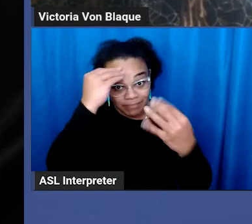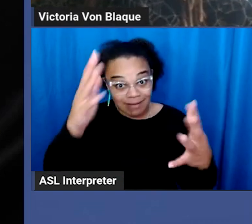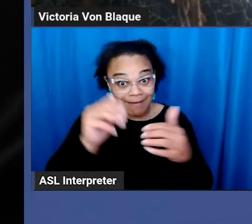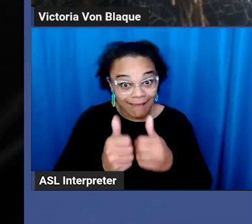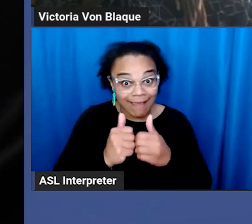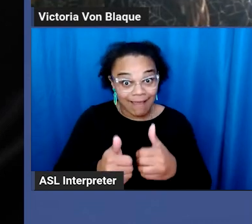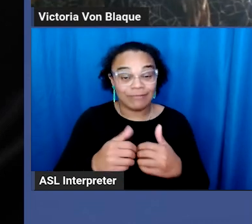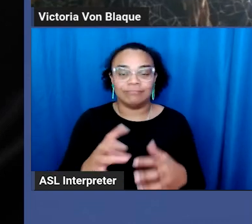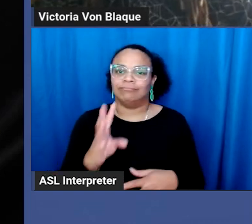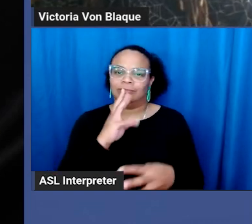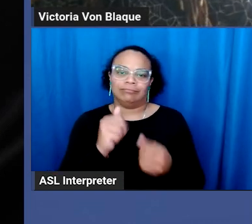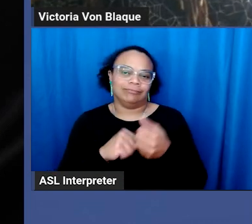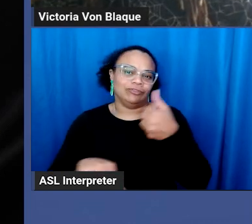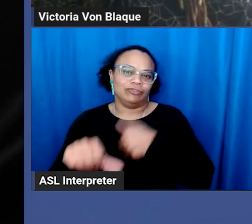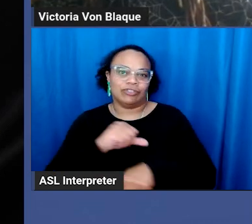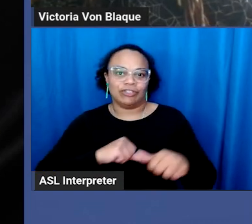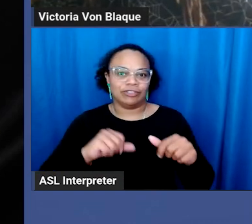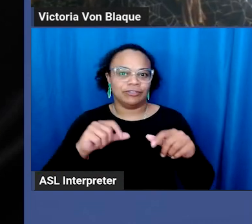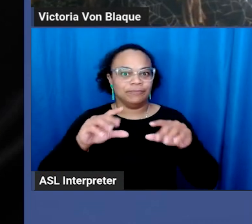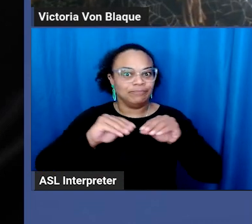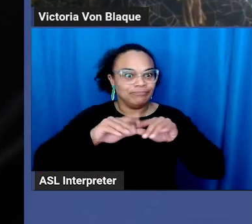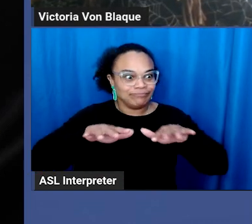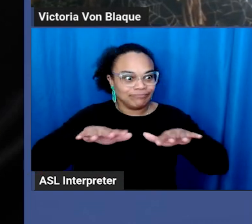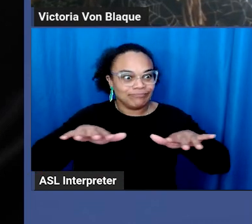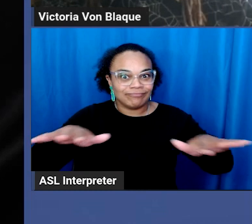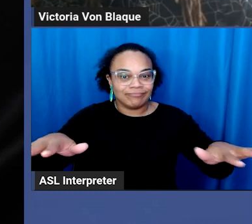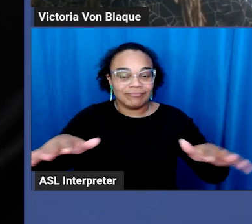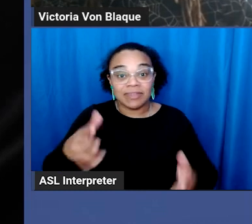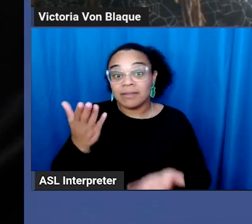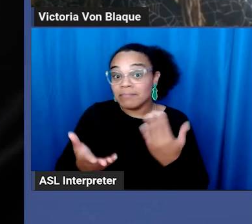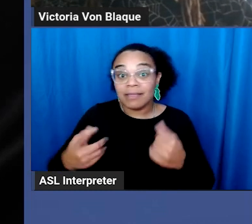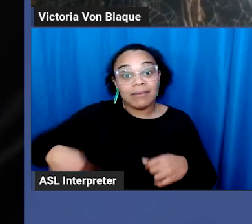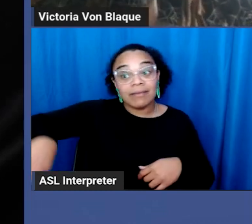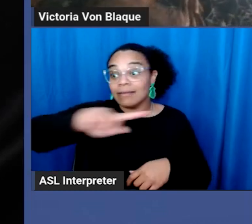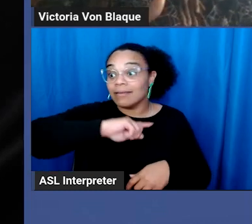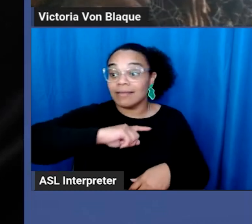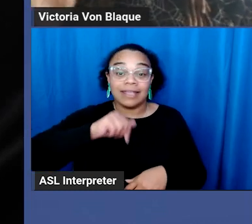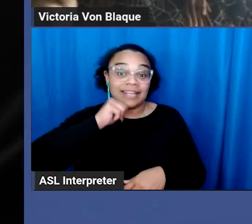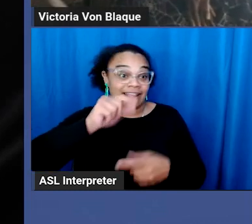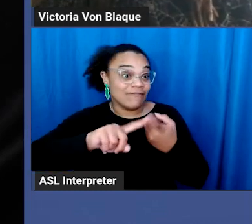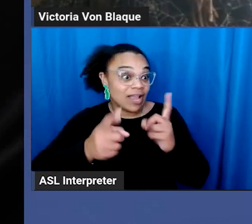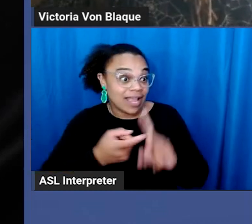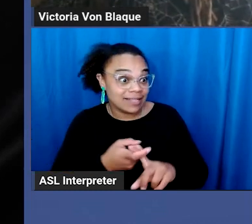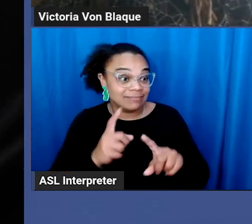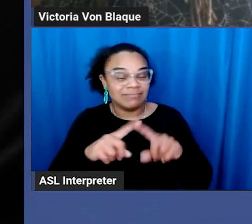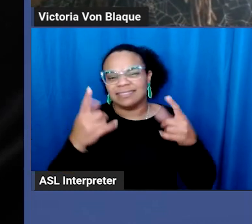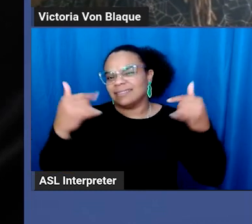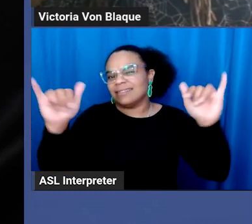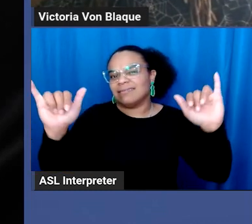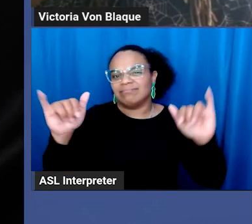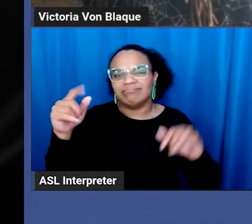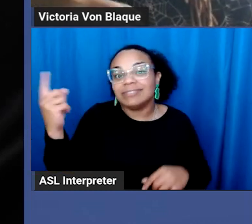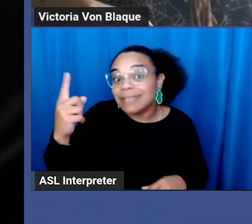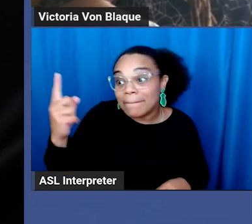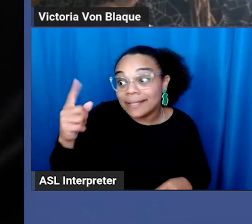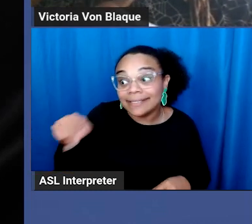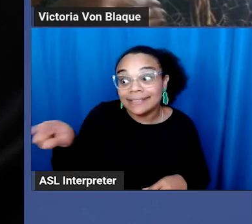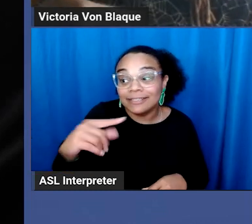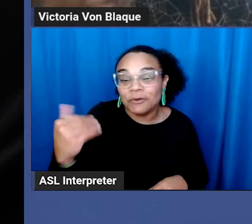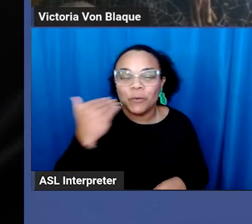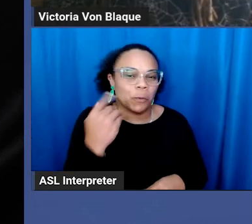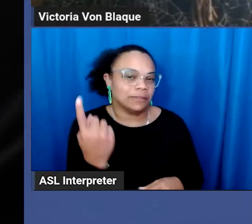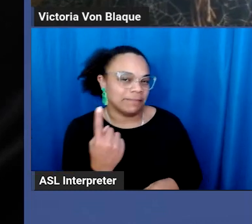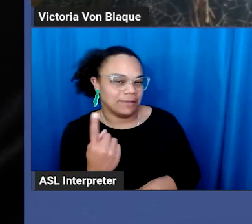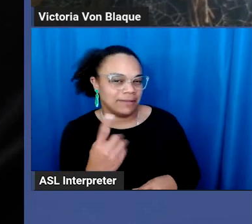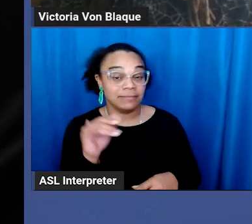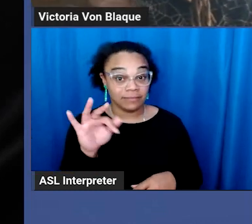We speak, we talk to each other. Even if a lot of us are not friends, someone knows something. And if you have a